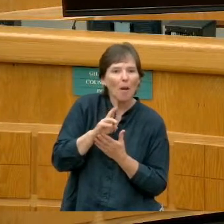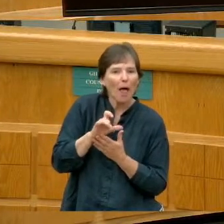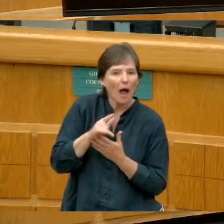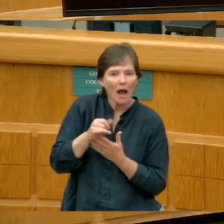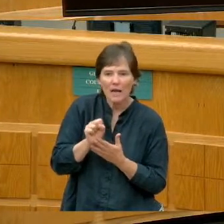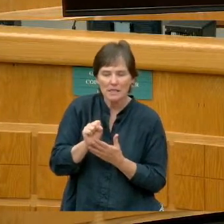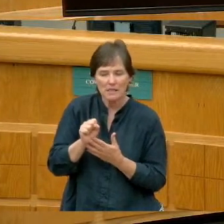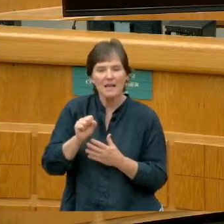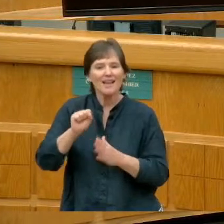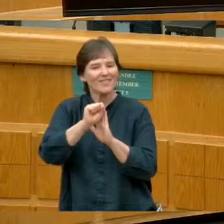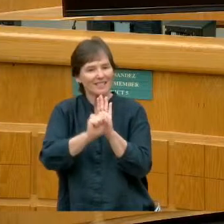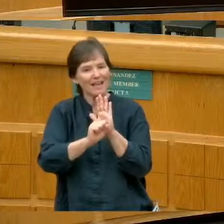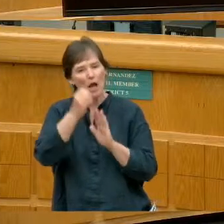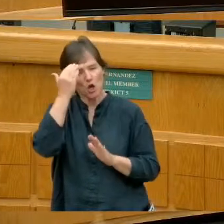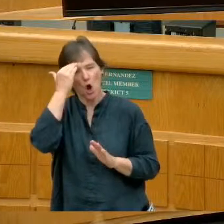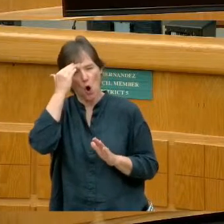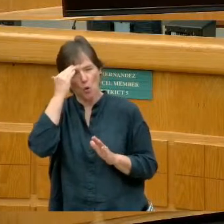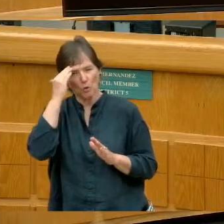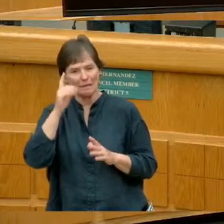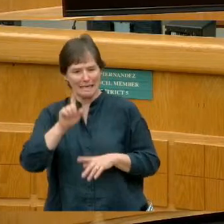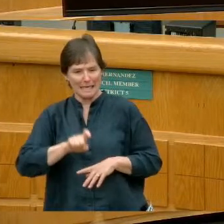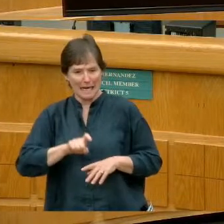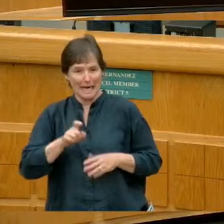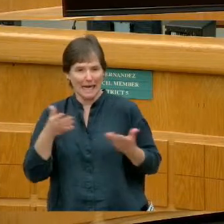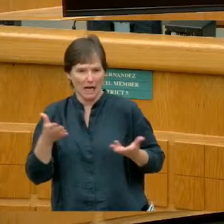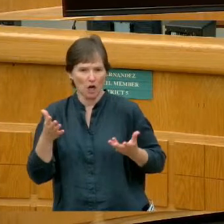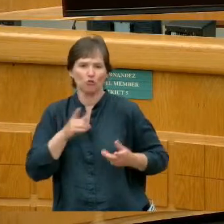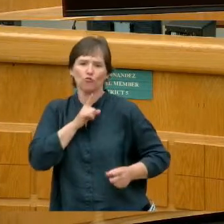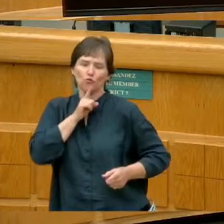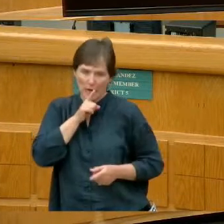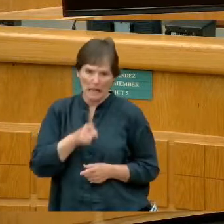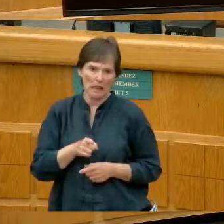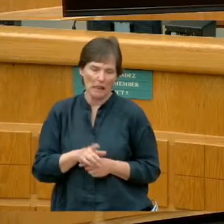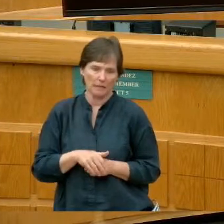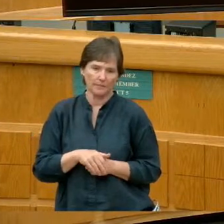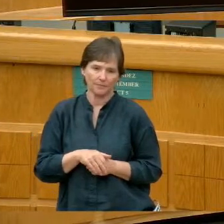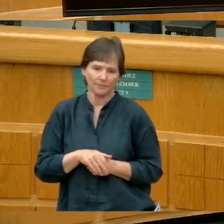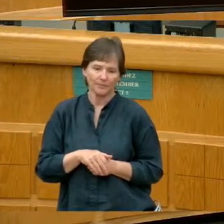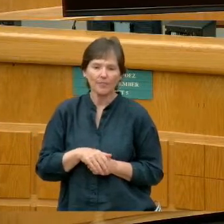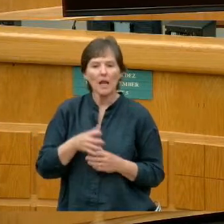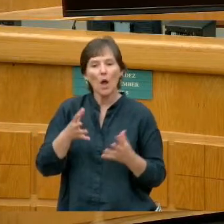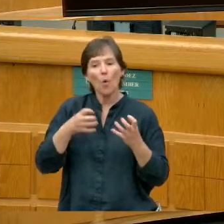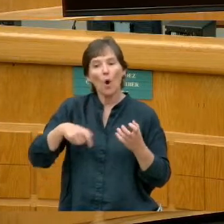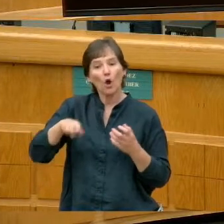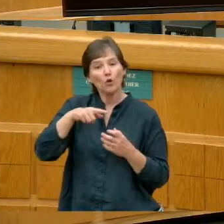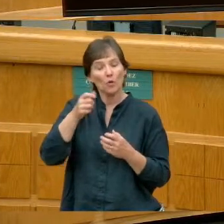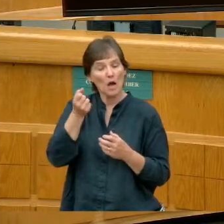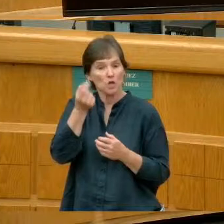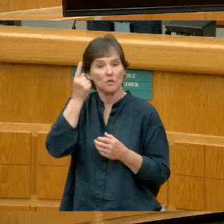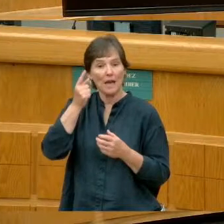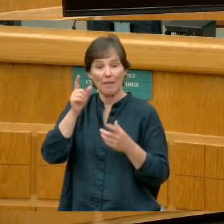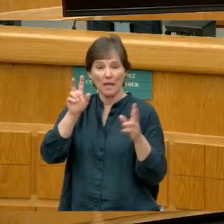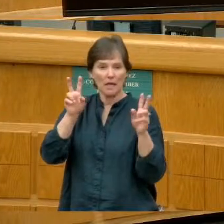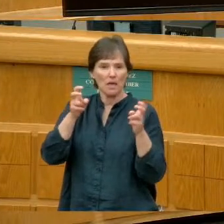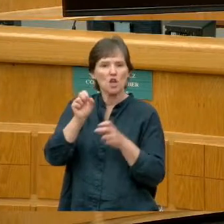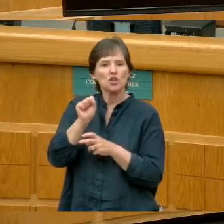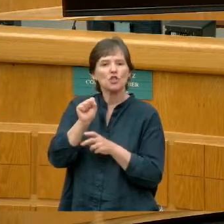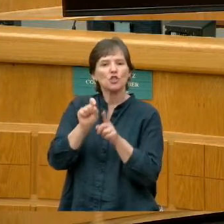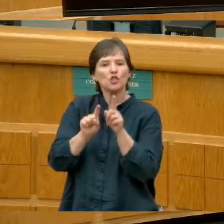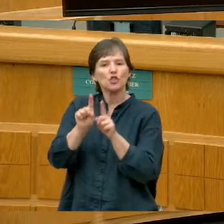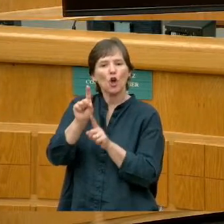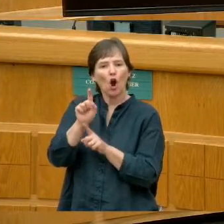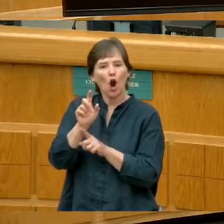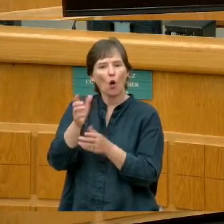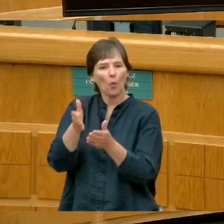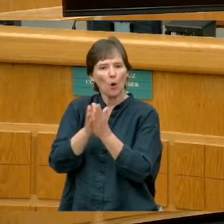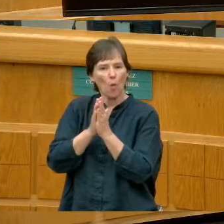sure because they know our needs are real. And I want you to understand the STAR requests that we've made recently, so I preface it